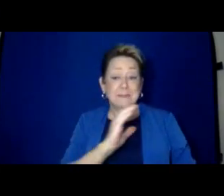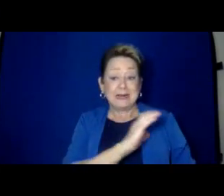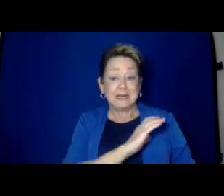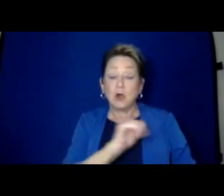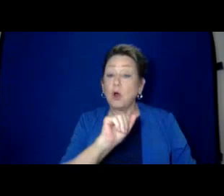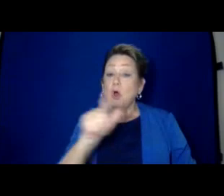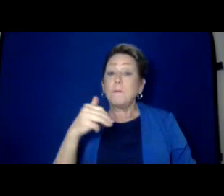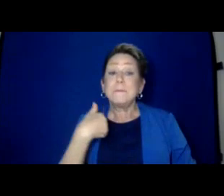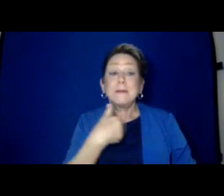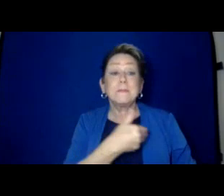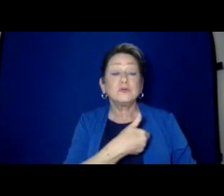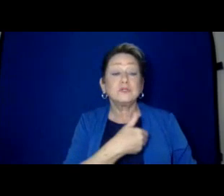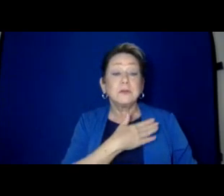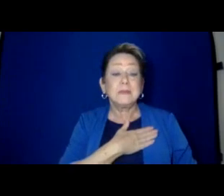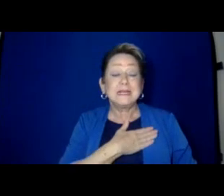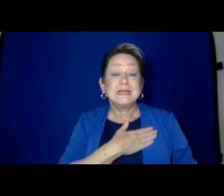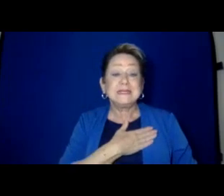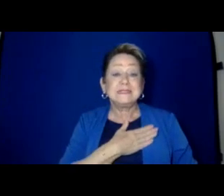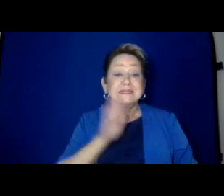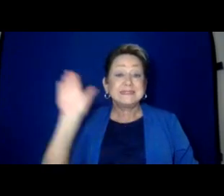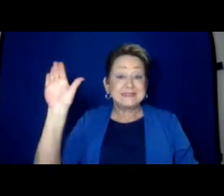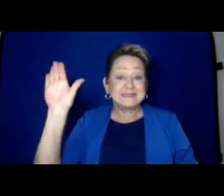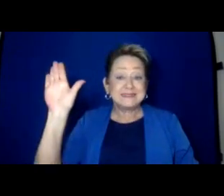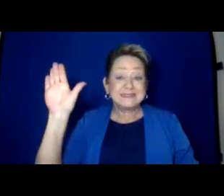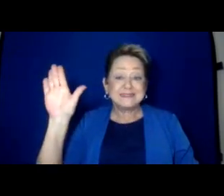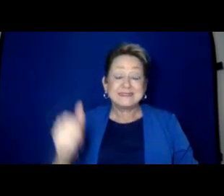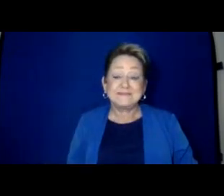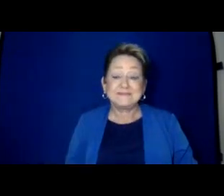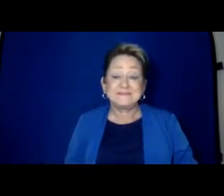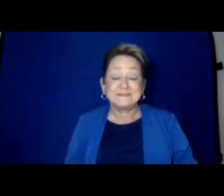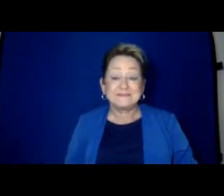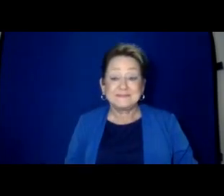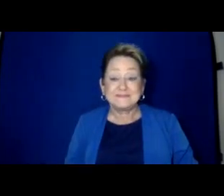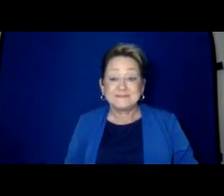all members of the Finance Committee please identify yourselves?